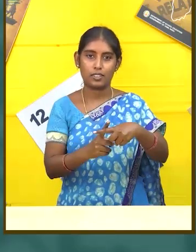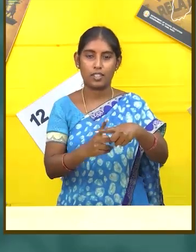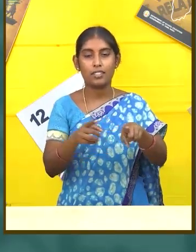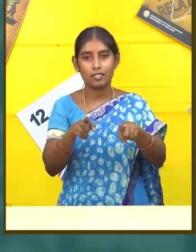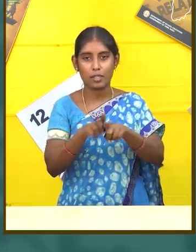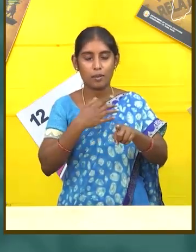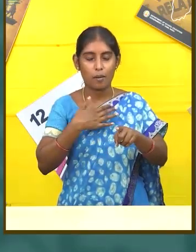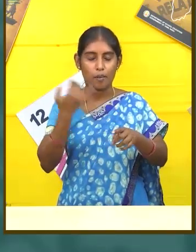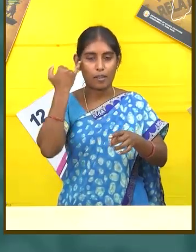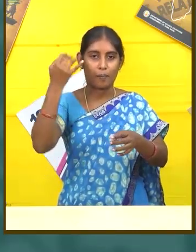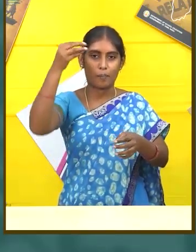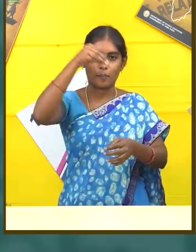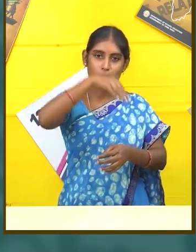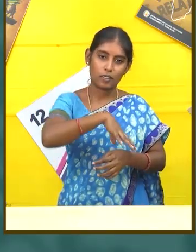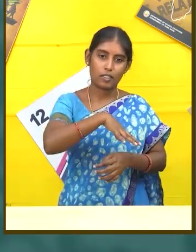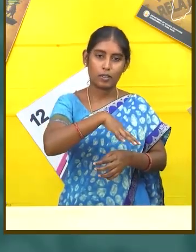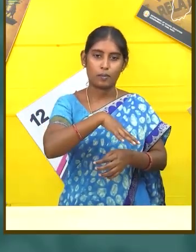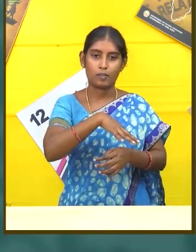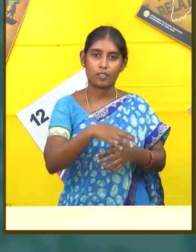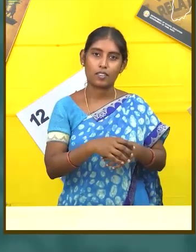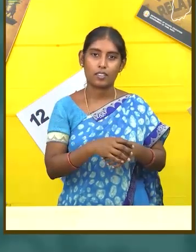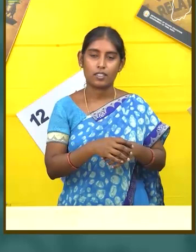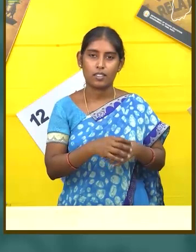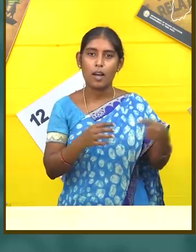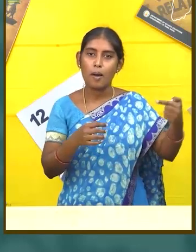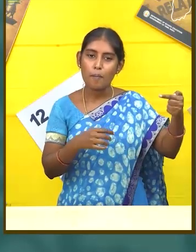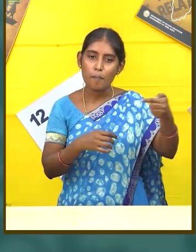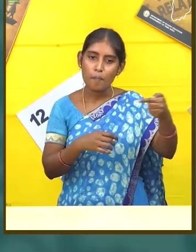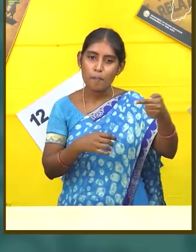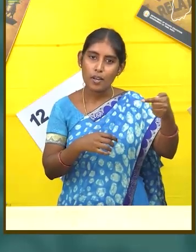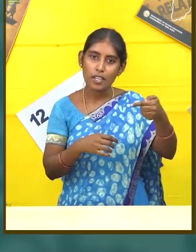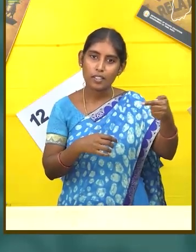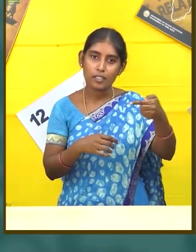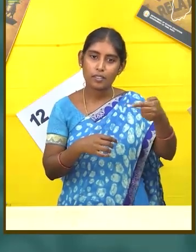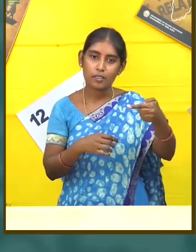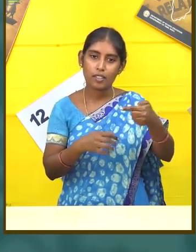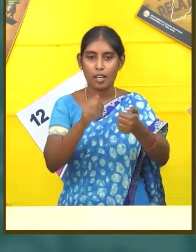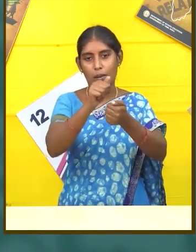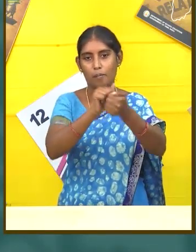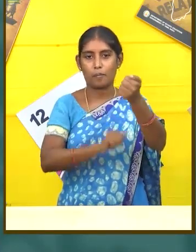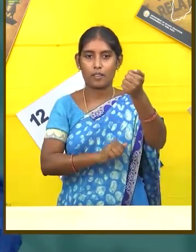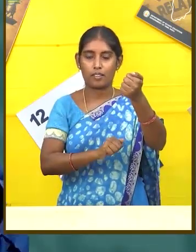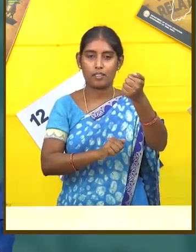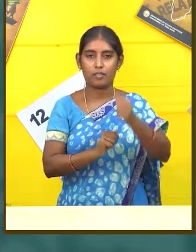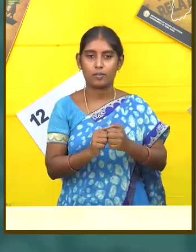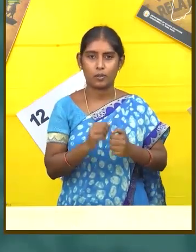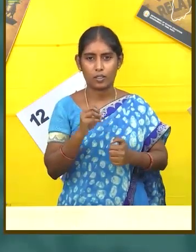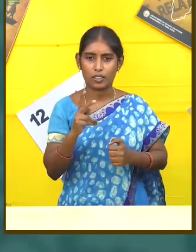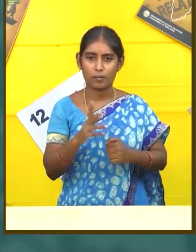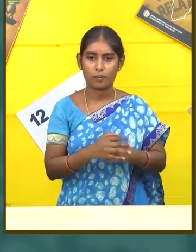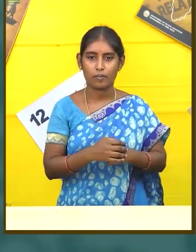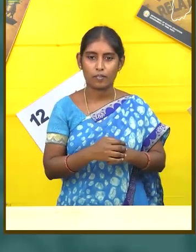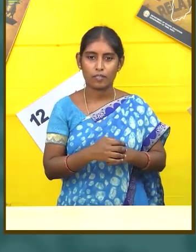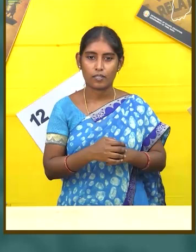to subtract the equation. In the both equation, the same variable contains different sign, you have to add